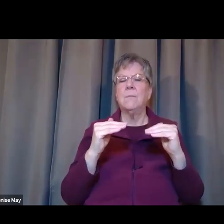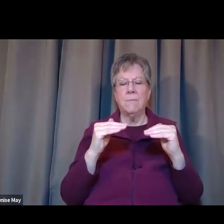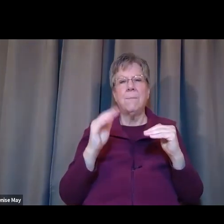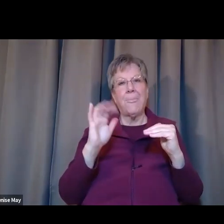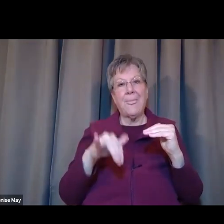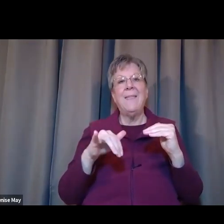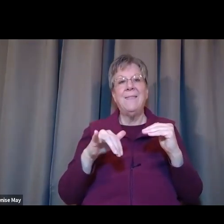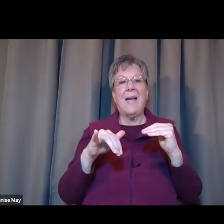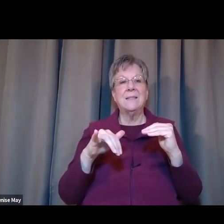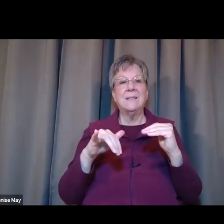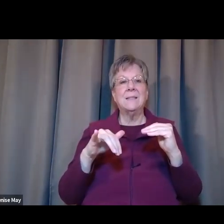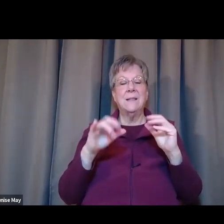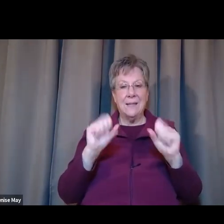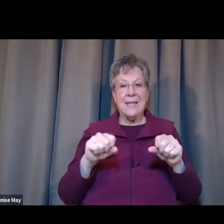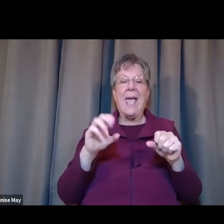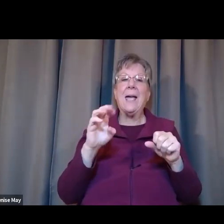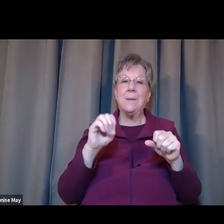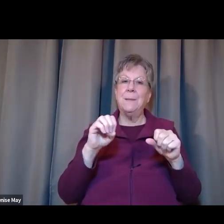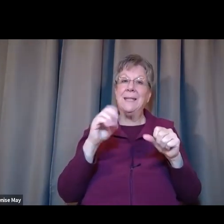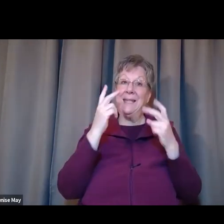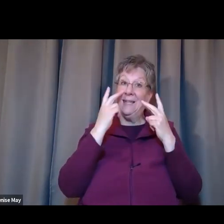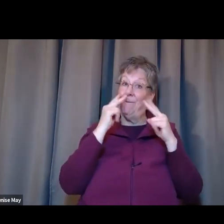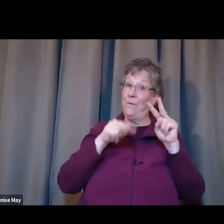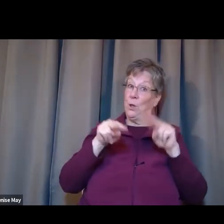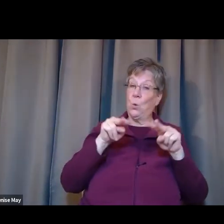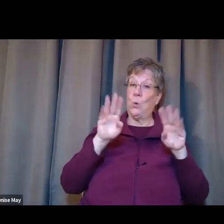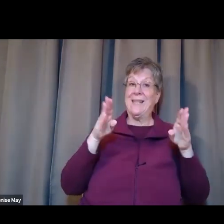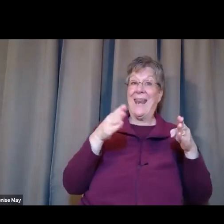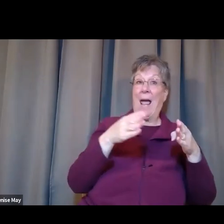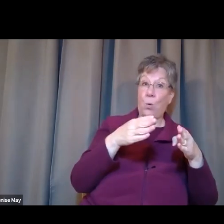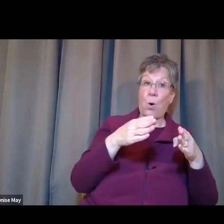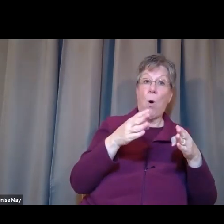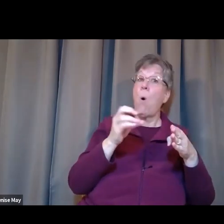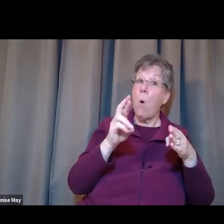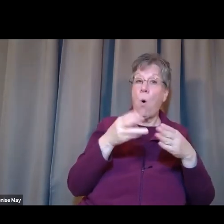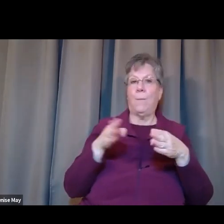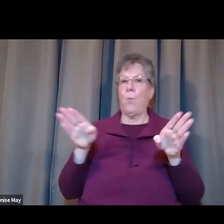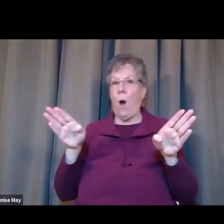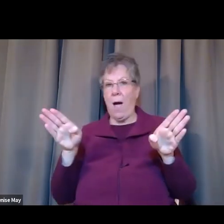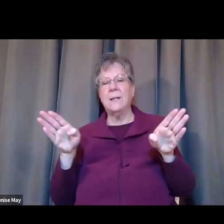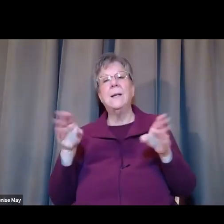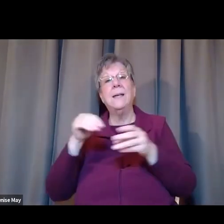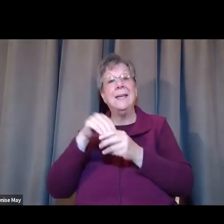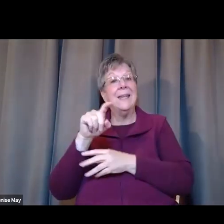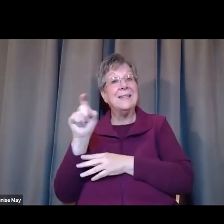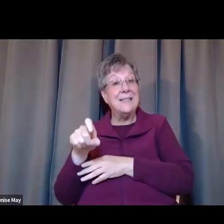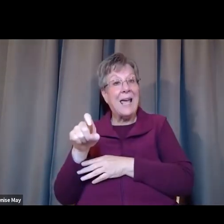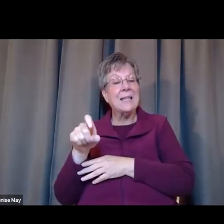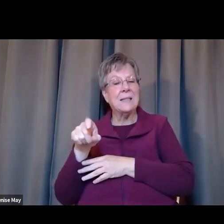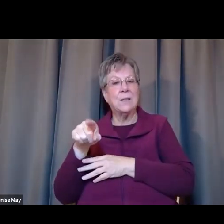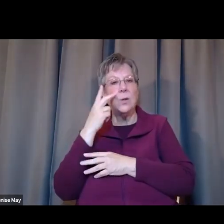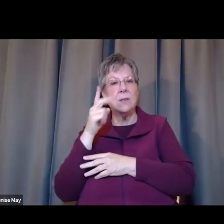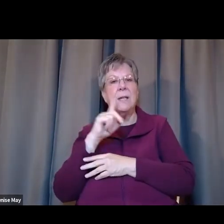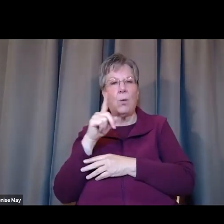not narrow, but it can be construed narrowly, or it can be construed broadly. One of the things that you're seeing in places like Texas is a